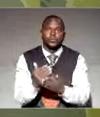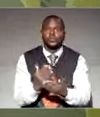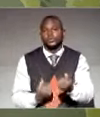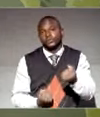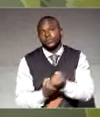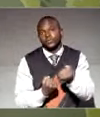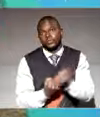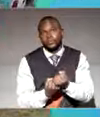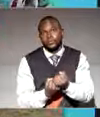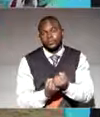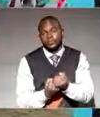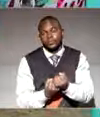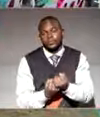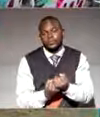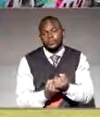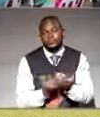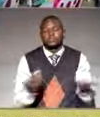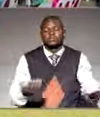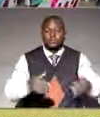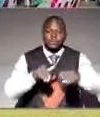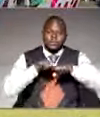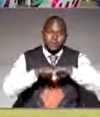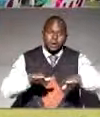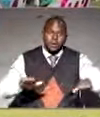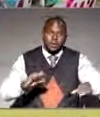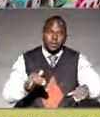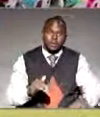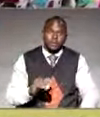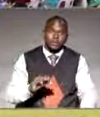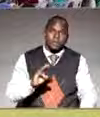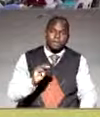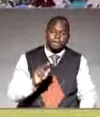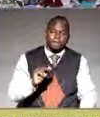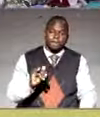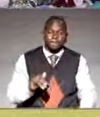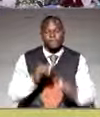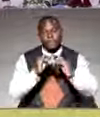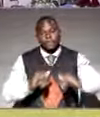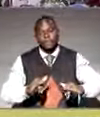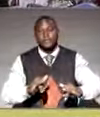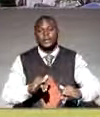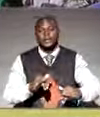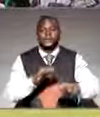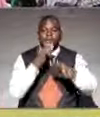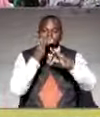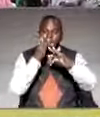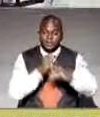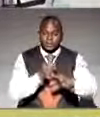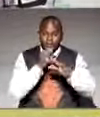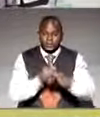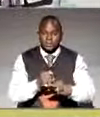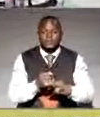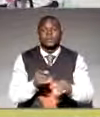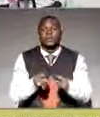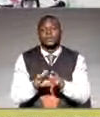fatigue. The three-day market event at Nkoma Grounds in Wamwanja Settlement in Kamwenge District has brought together over